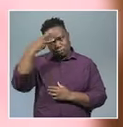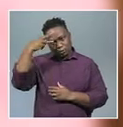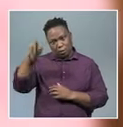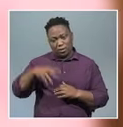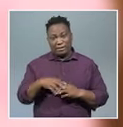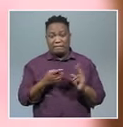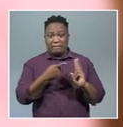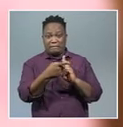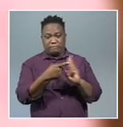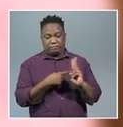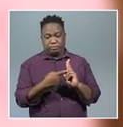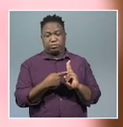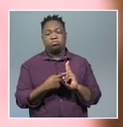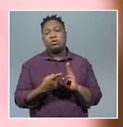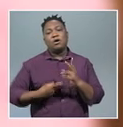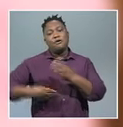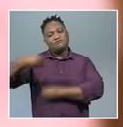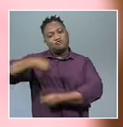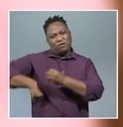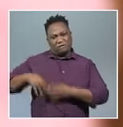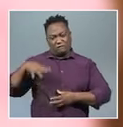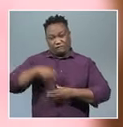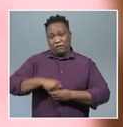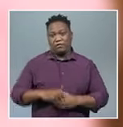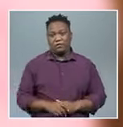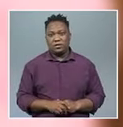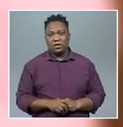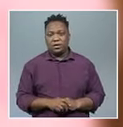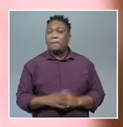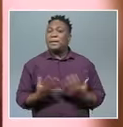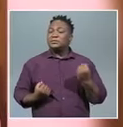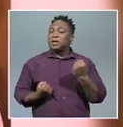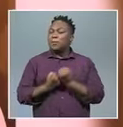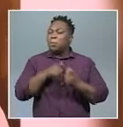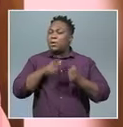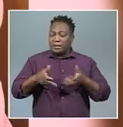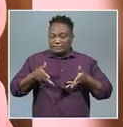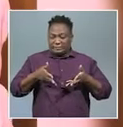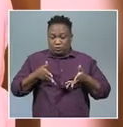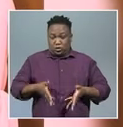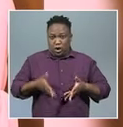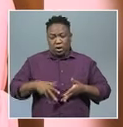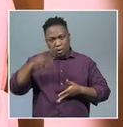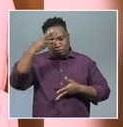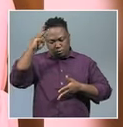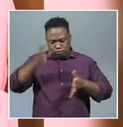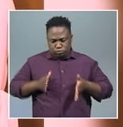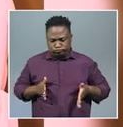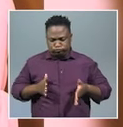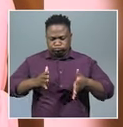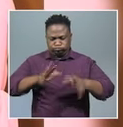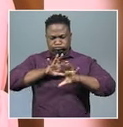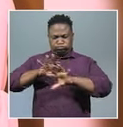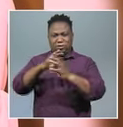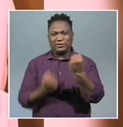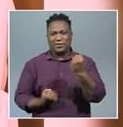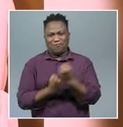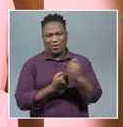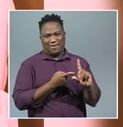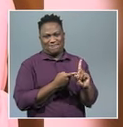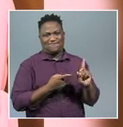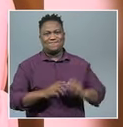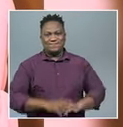They're accused of money laundering and fraud. Bushiri's followers once again filled the streets of Pretoria to support the